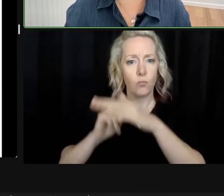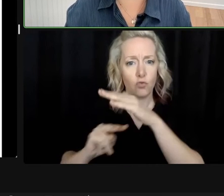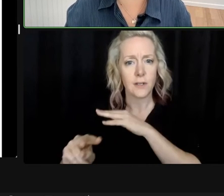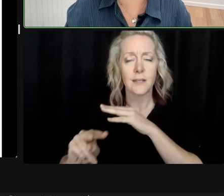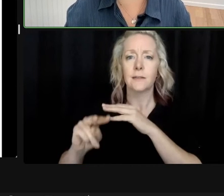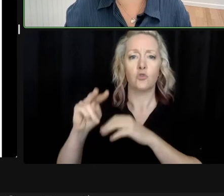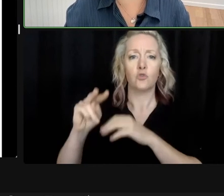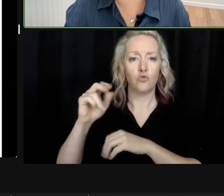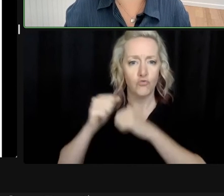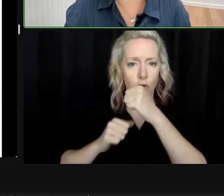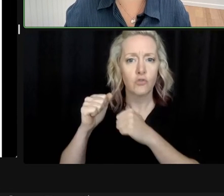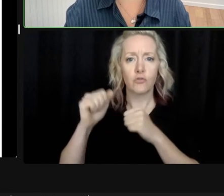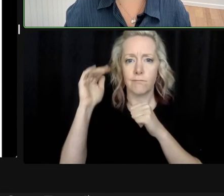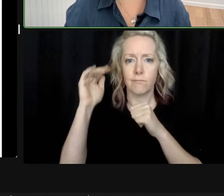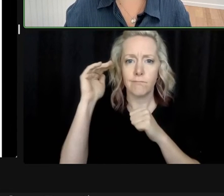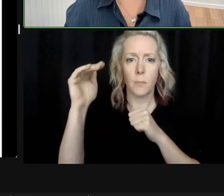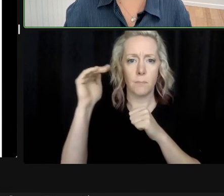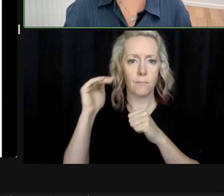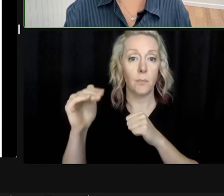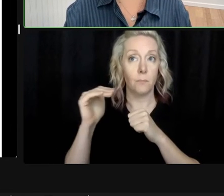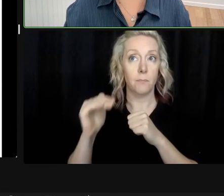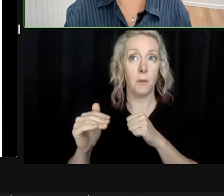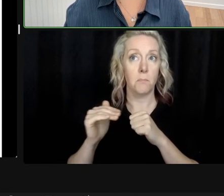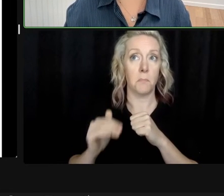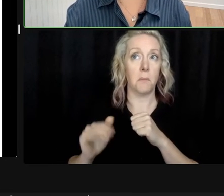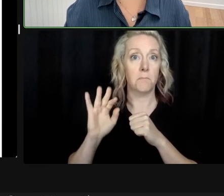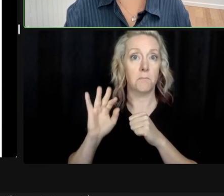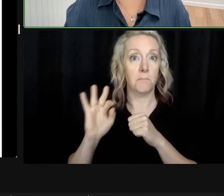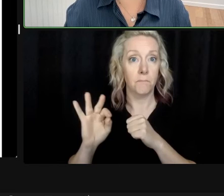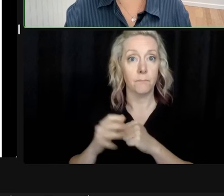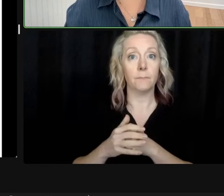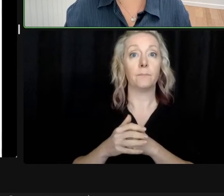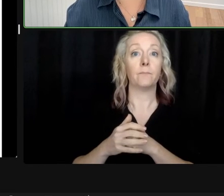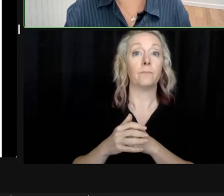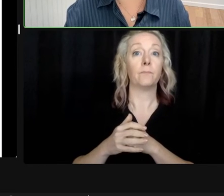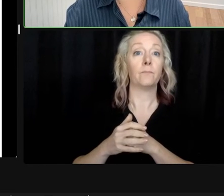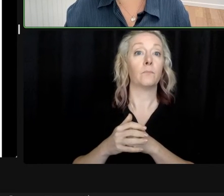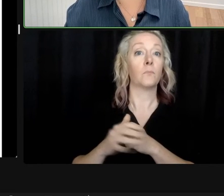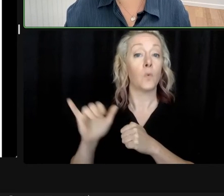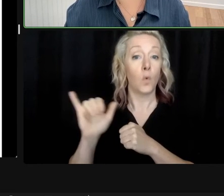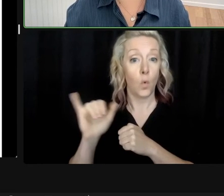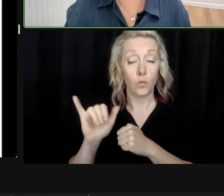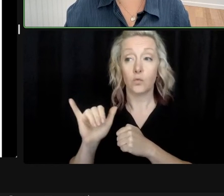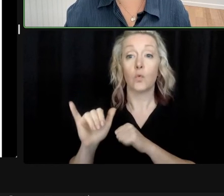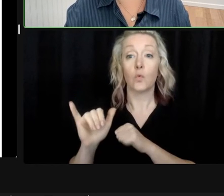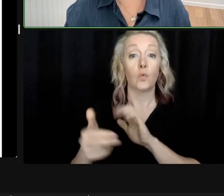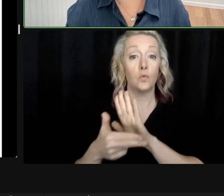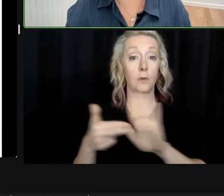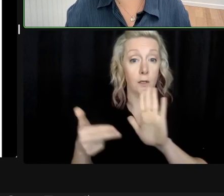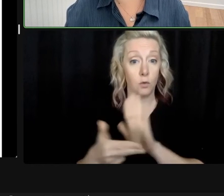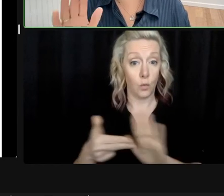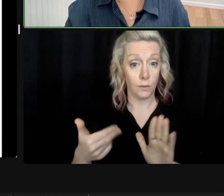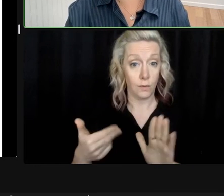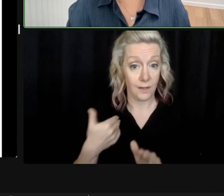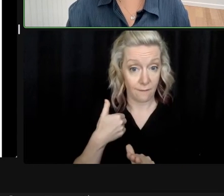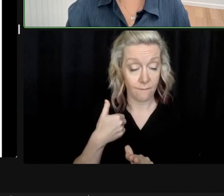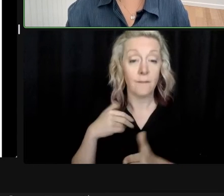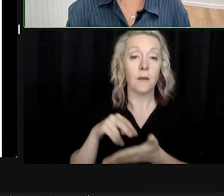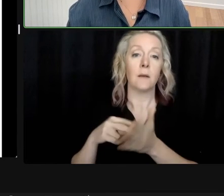children with autism have those things. The diagnosis can be really helpful to getting helpful, may provide